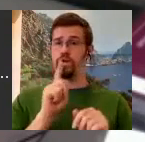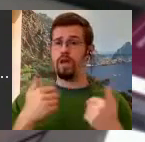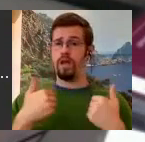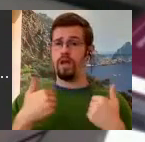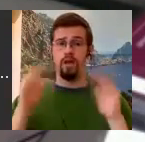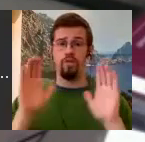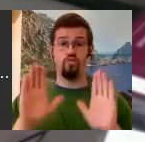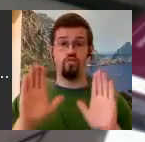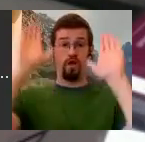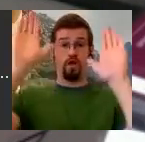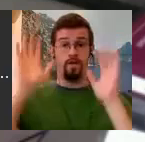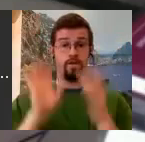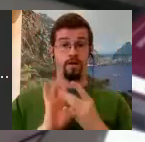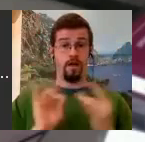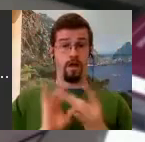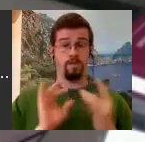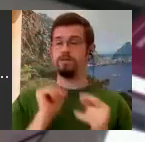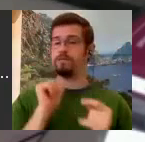comments, not just